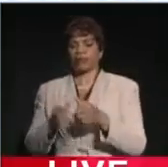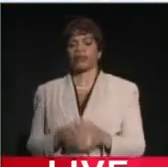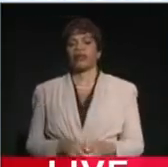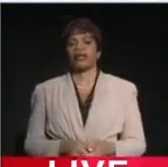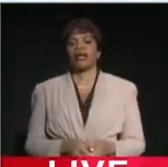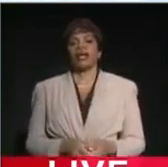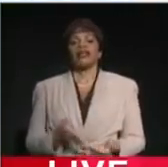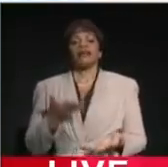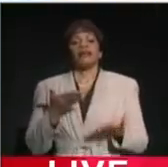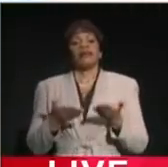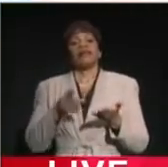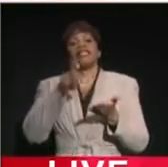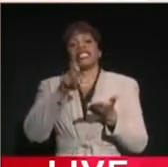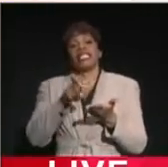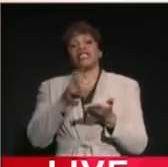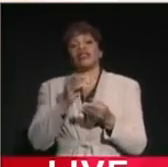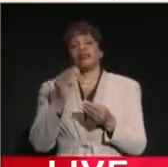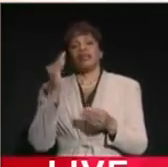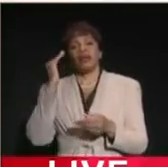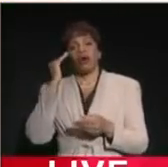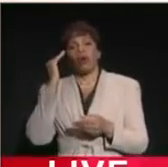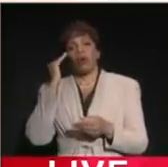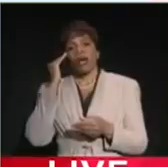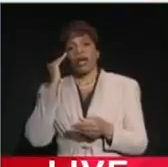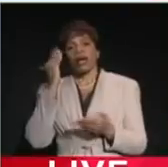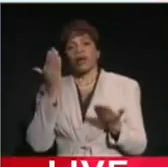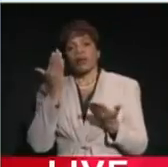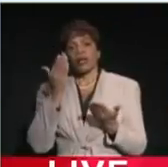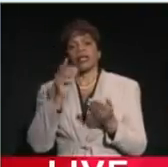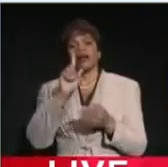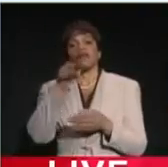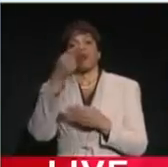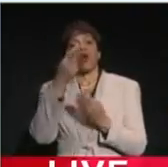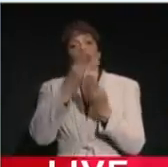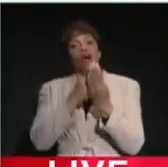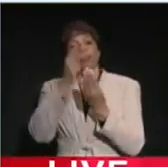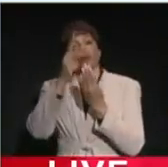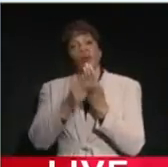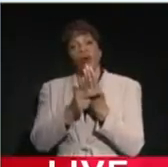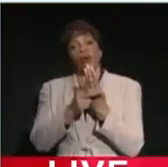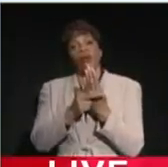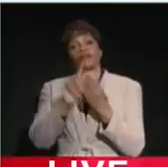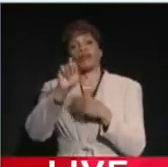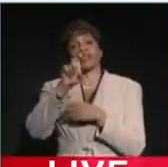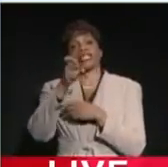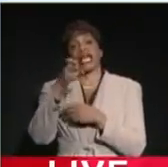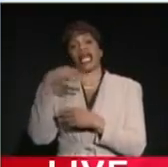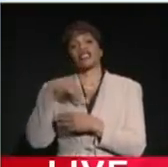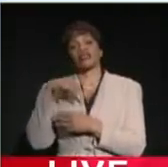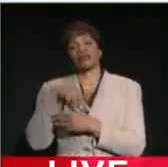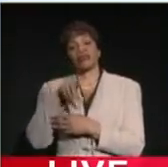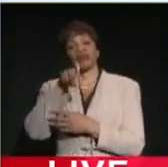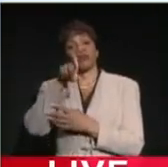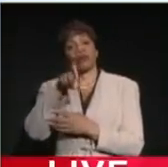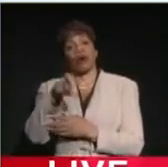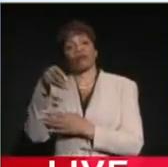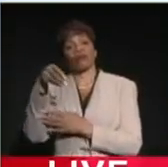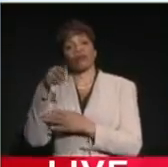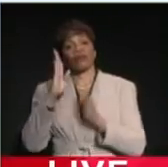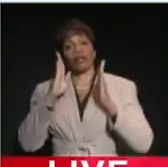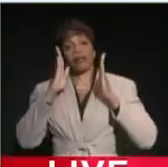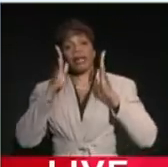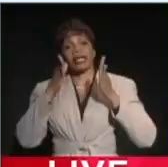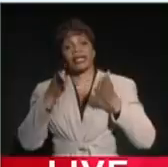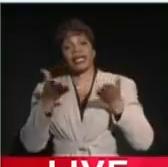a problem that we have to be alert to. One of the programs that the tax credits are supposed to pay attention to